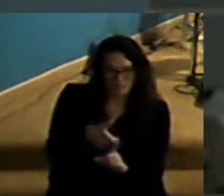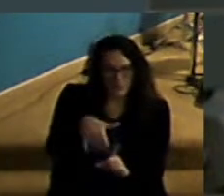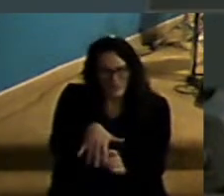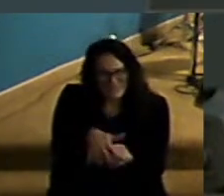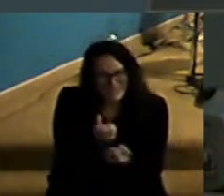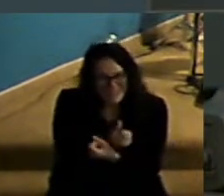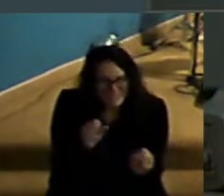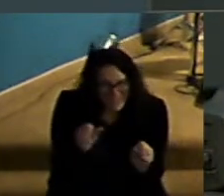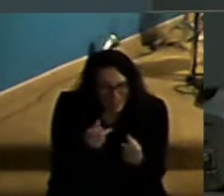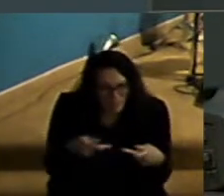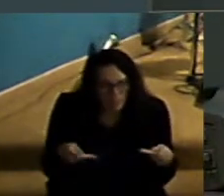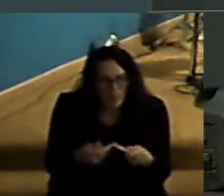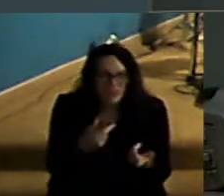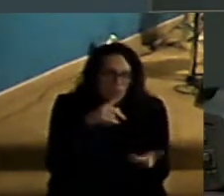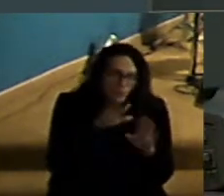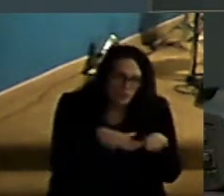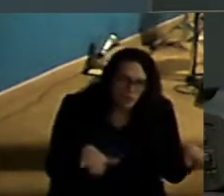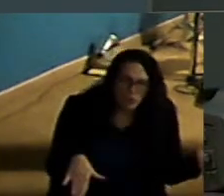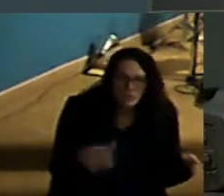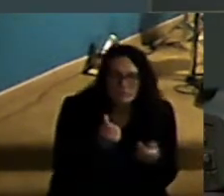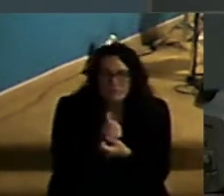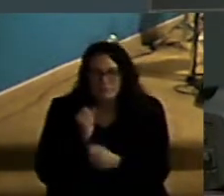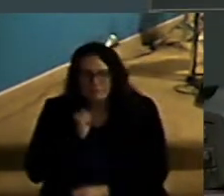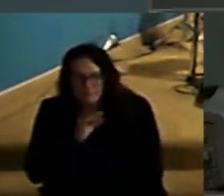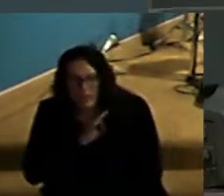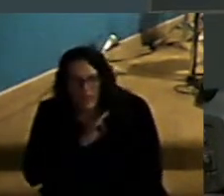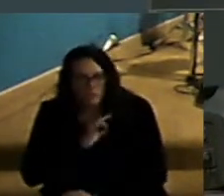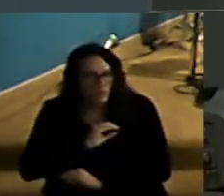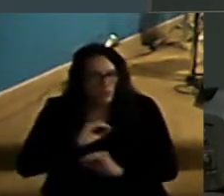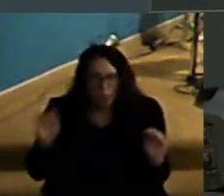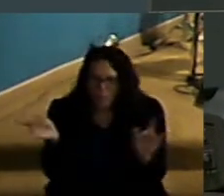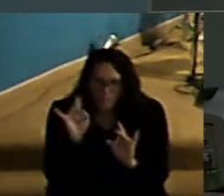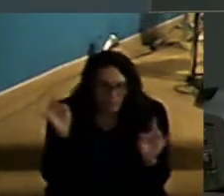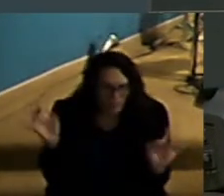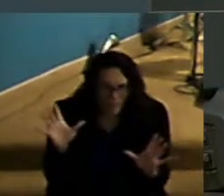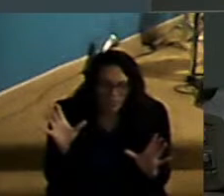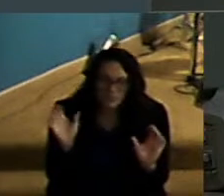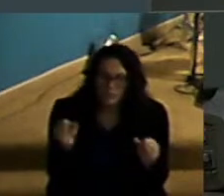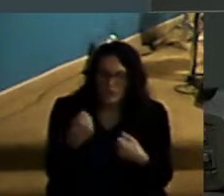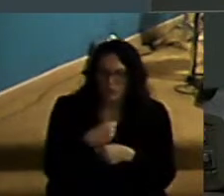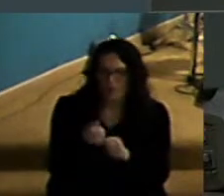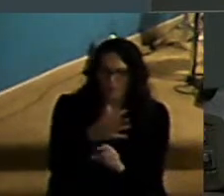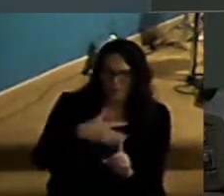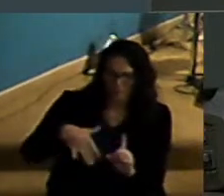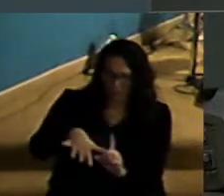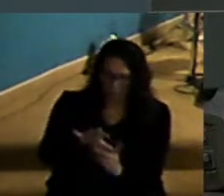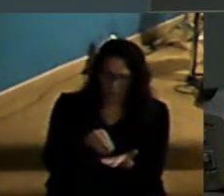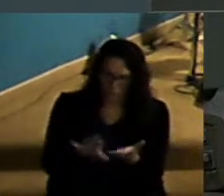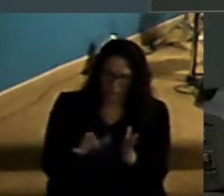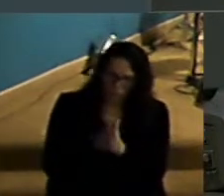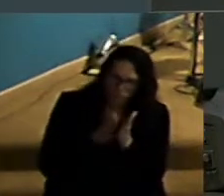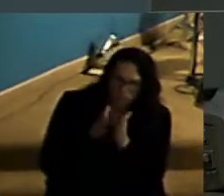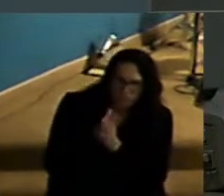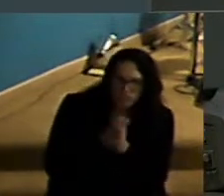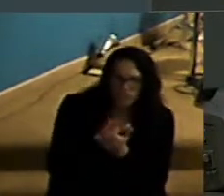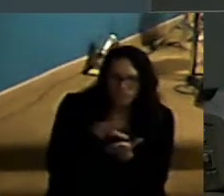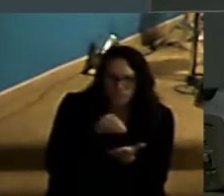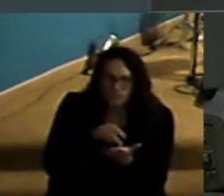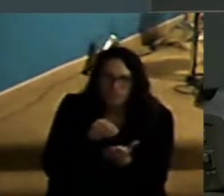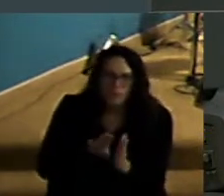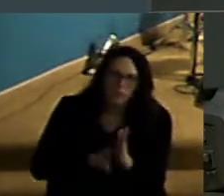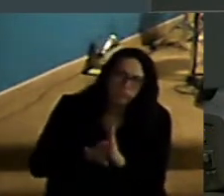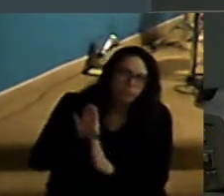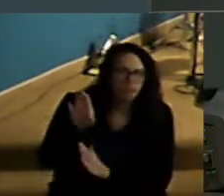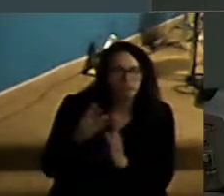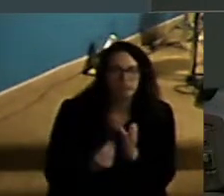place for children and staff, free from violence, and that we can create an environment where students can learn and